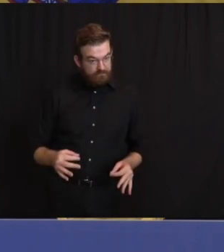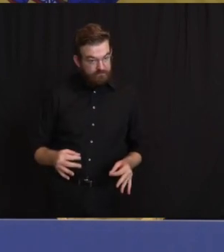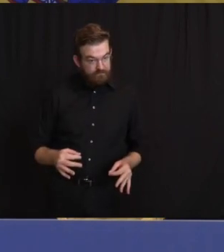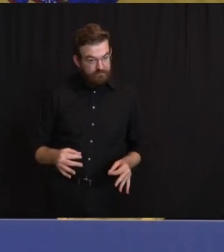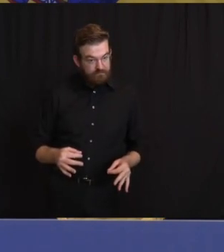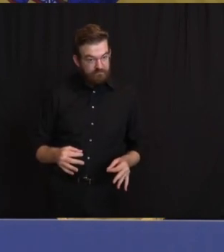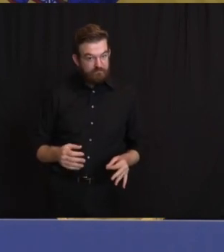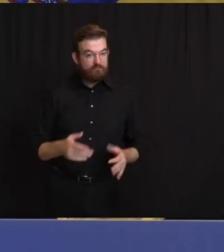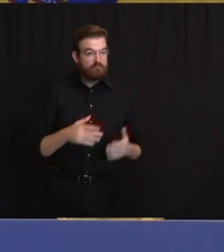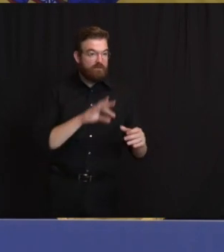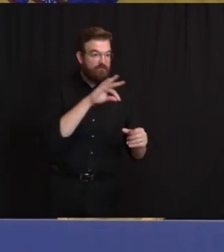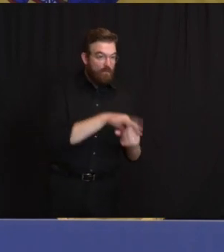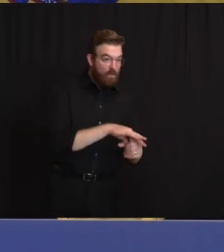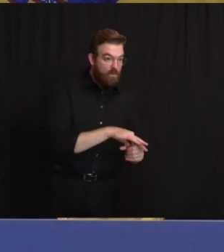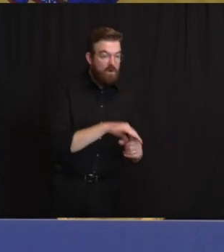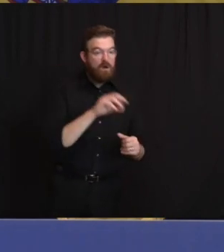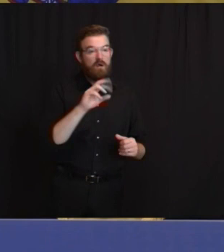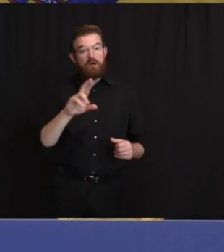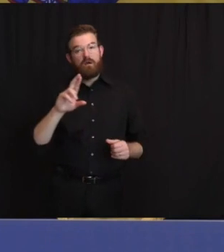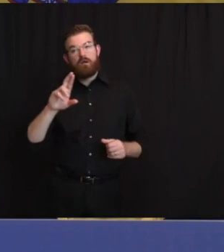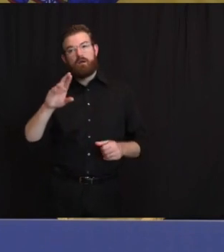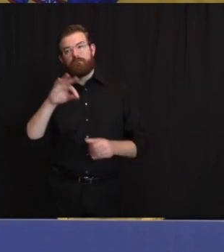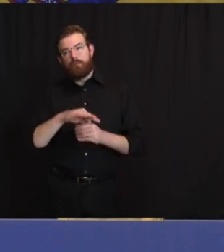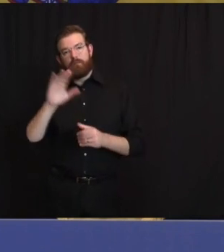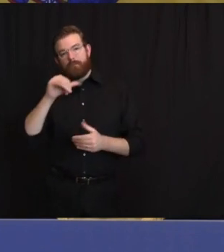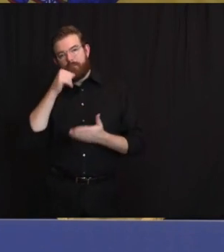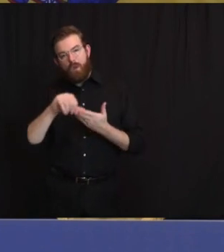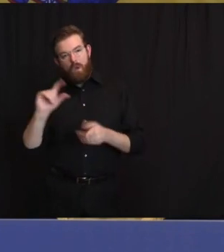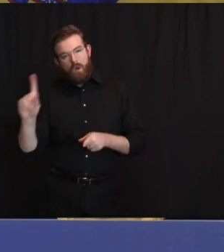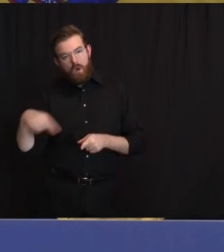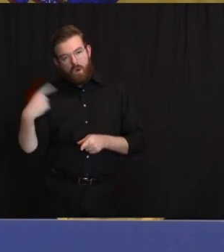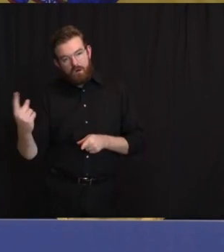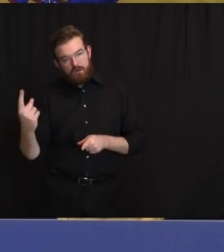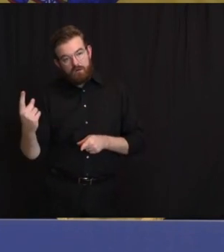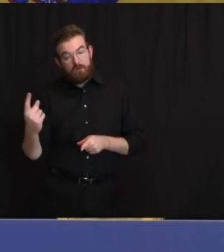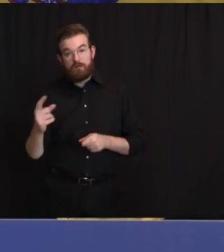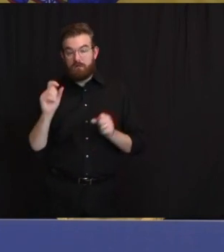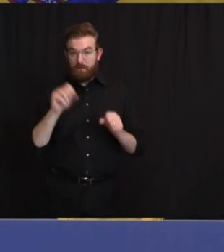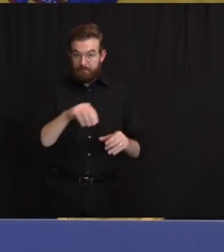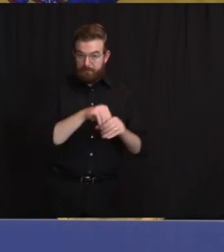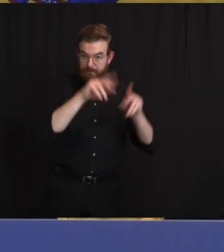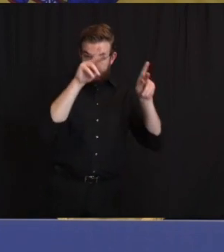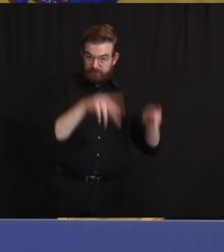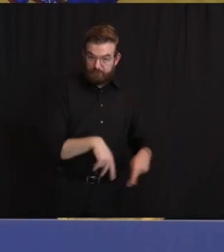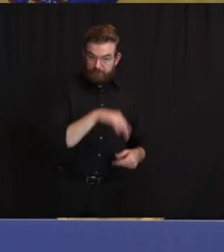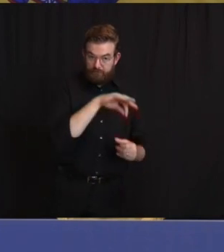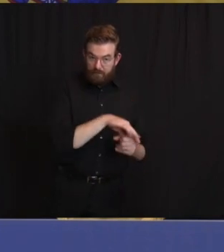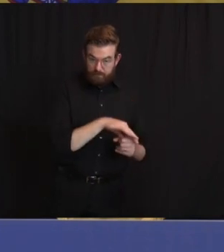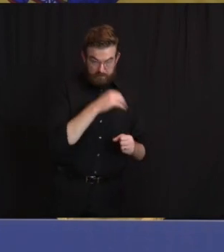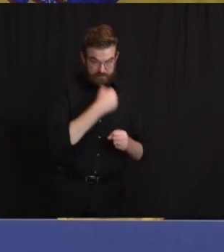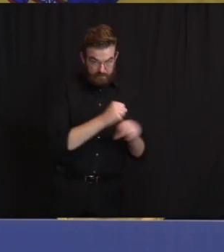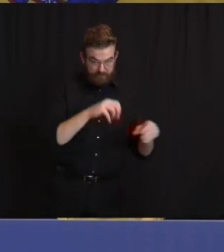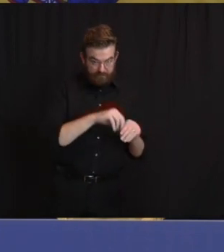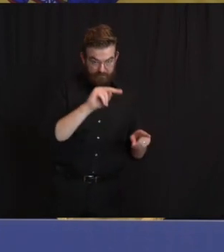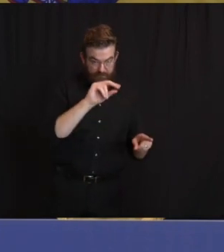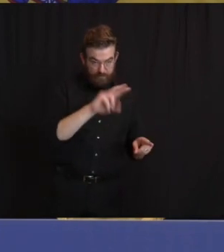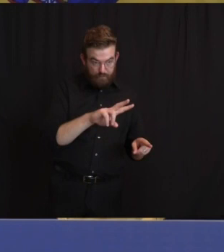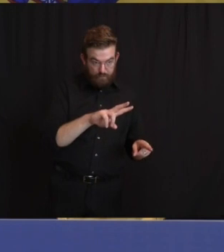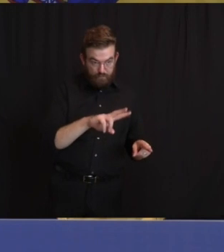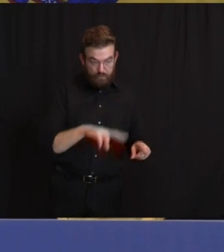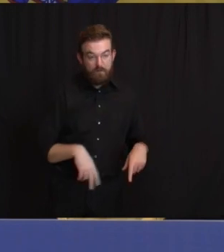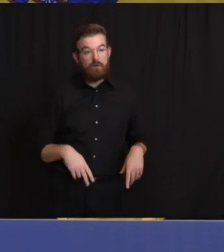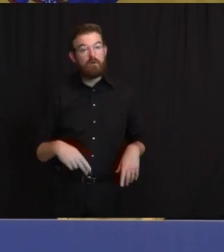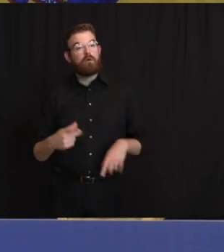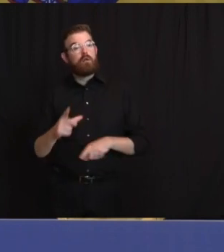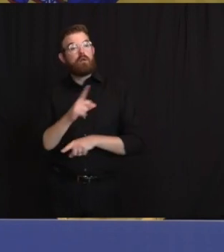general? Do you think that it's possible that in-person voting will be safe in November? And do you think that the legislature should track